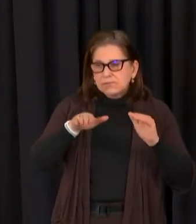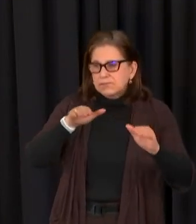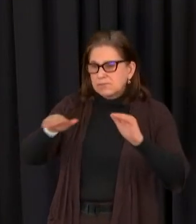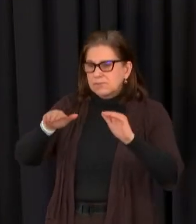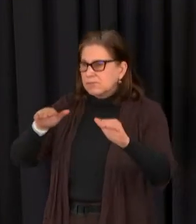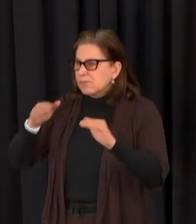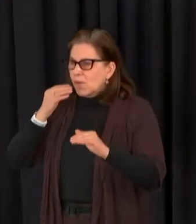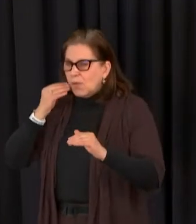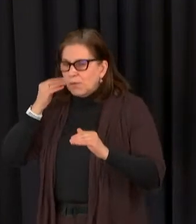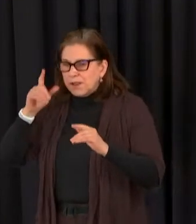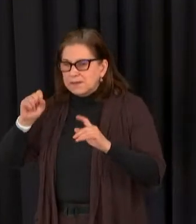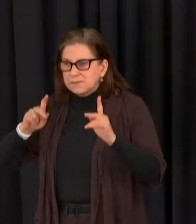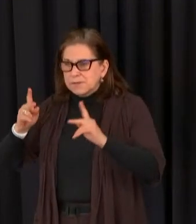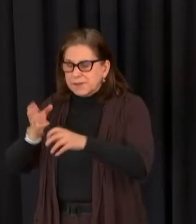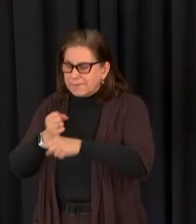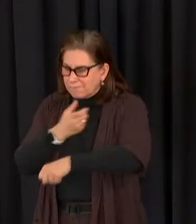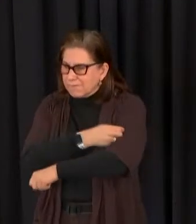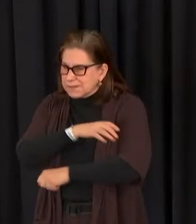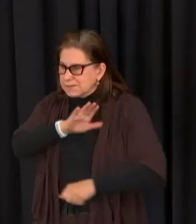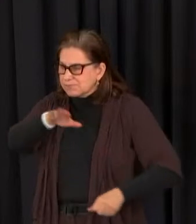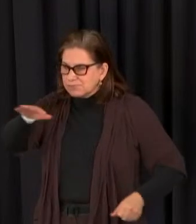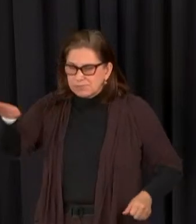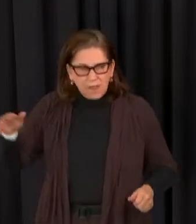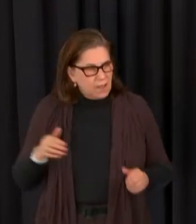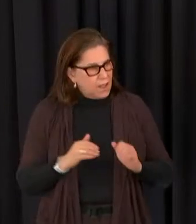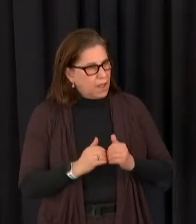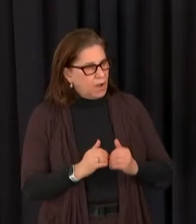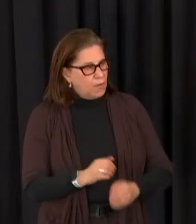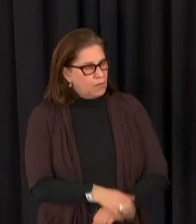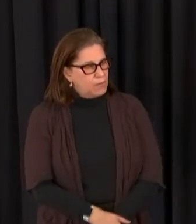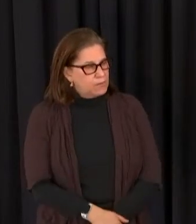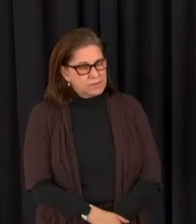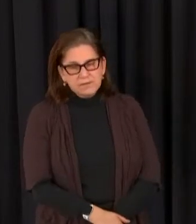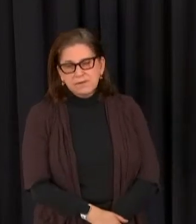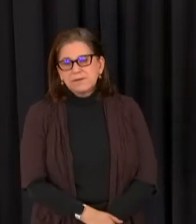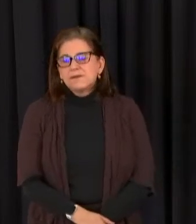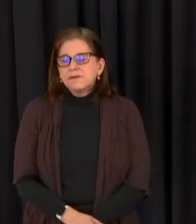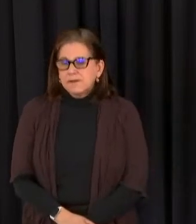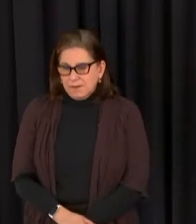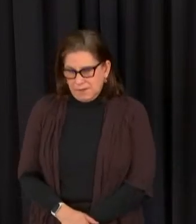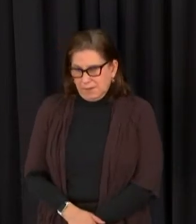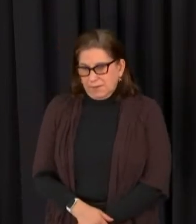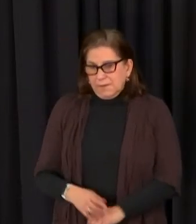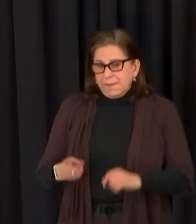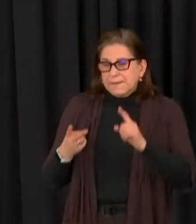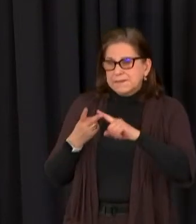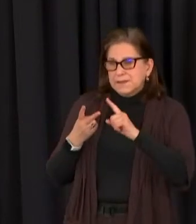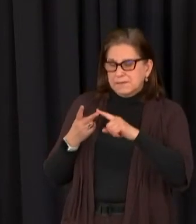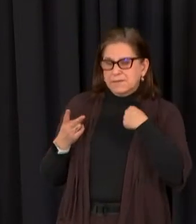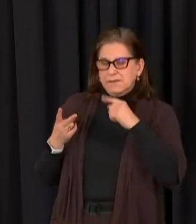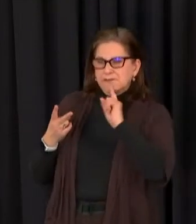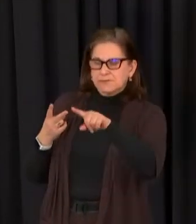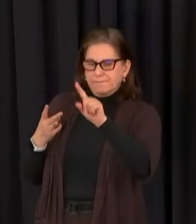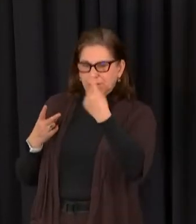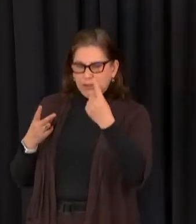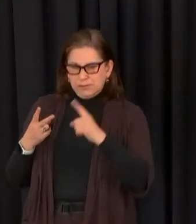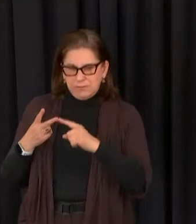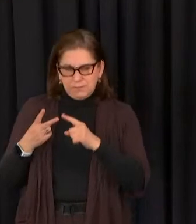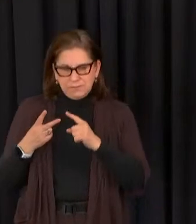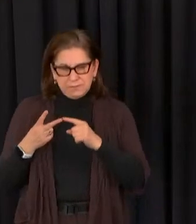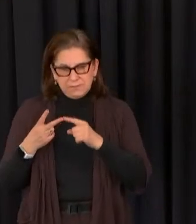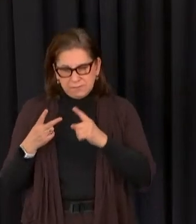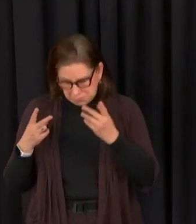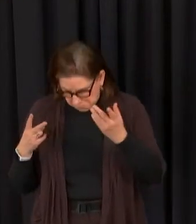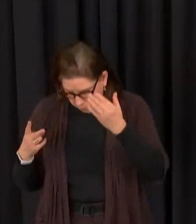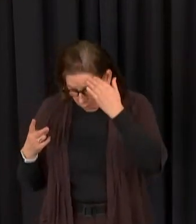to see that they're getting vaccinated? So I'll start with your second question. As many of you all